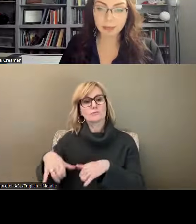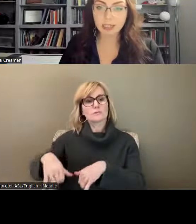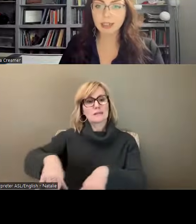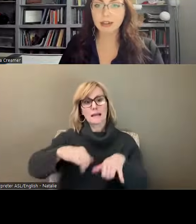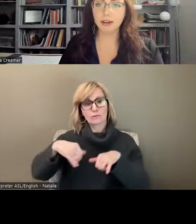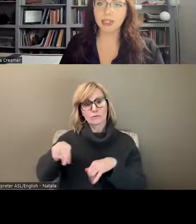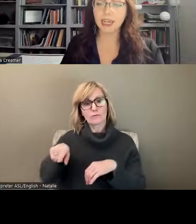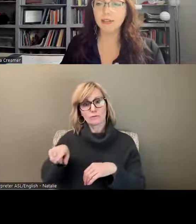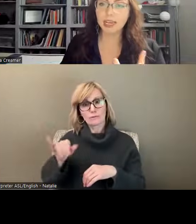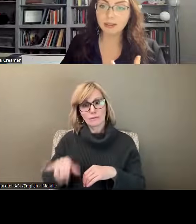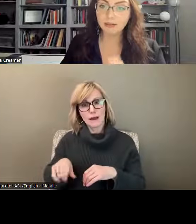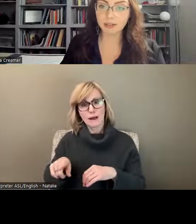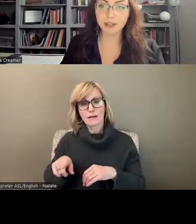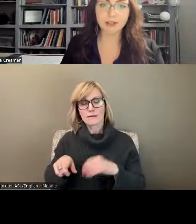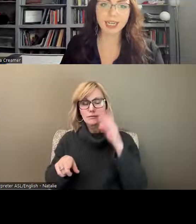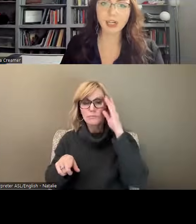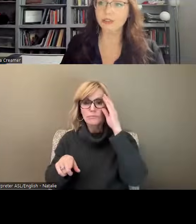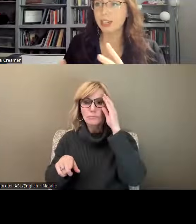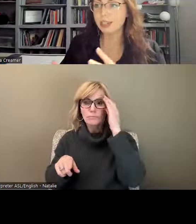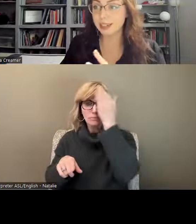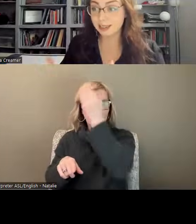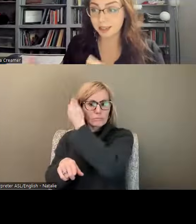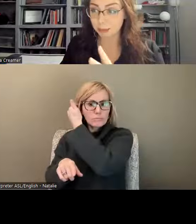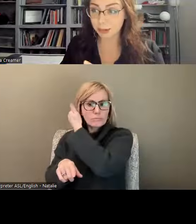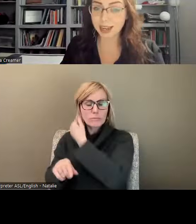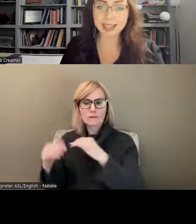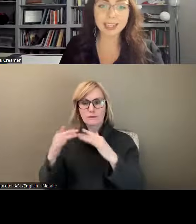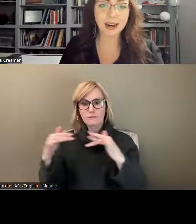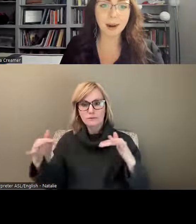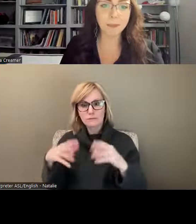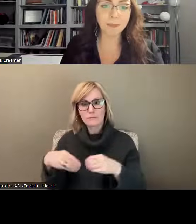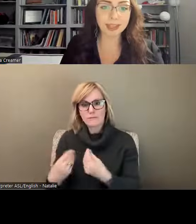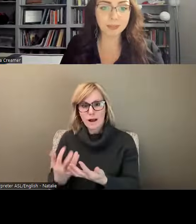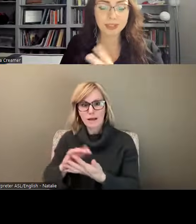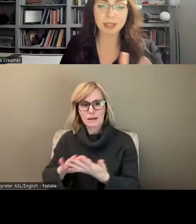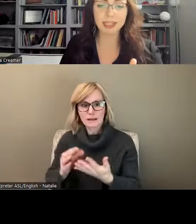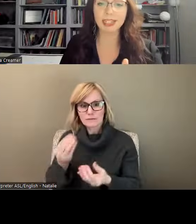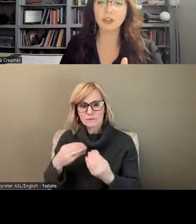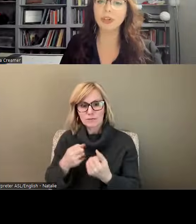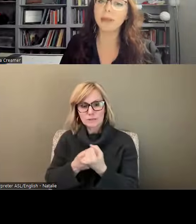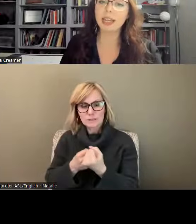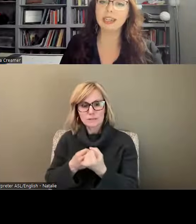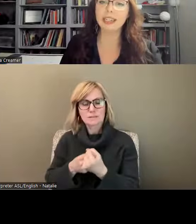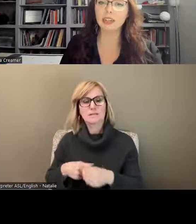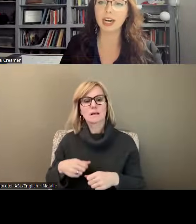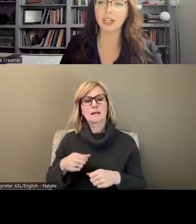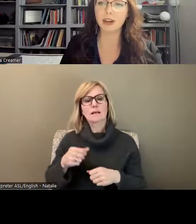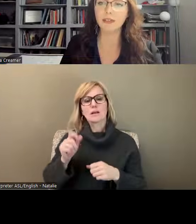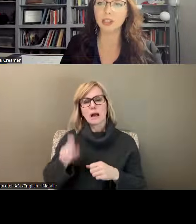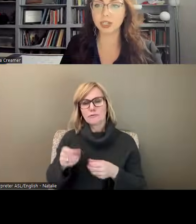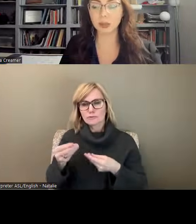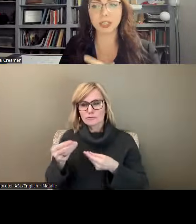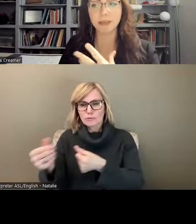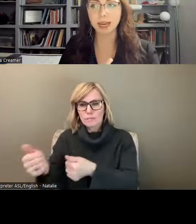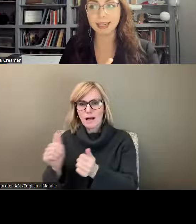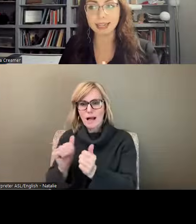the expense of the safety net diversification of sustenance then provides, this really can be linked to streamlining the extraction of